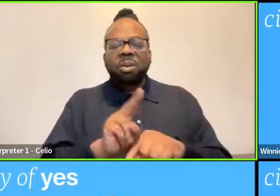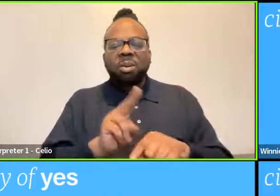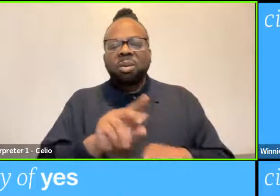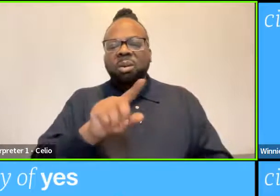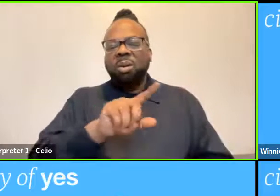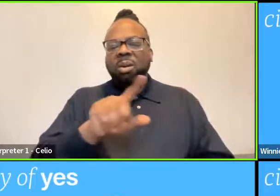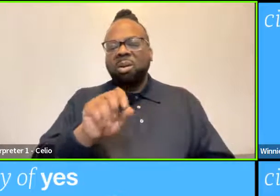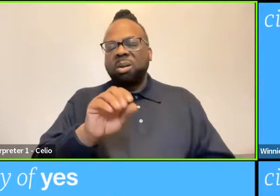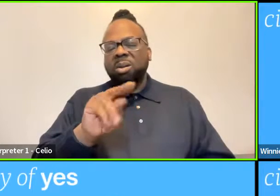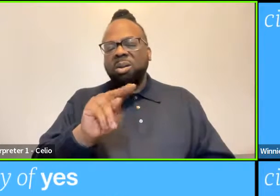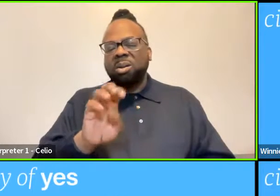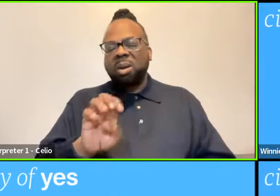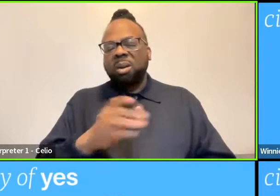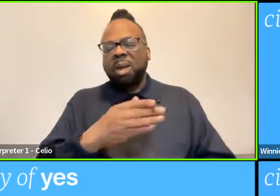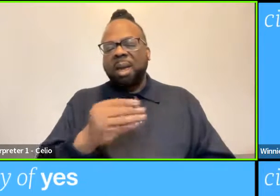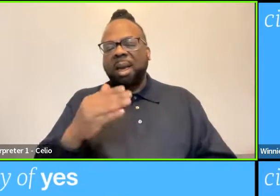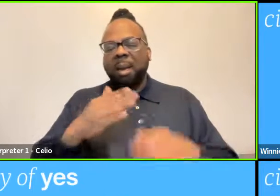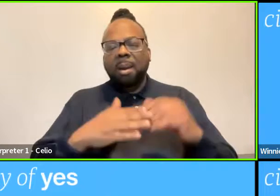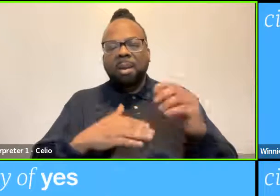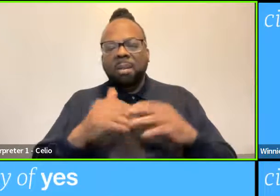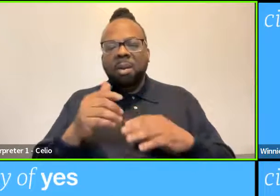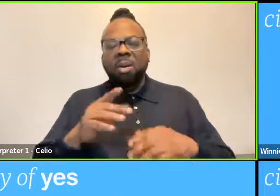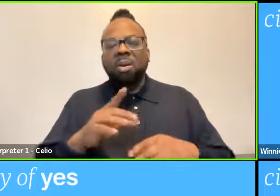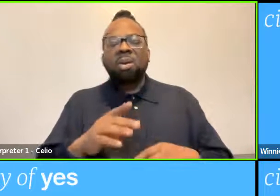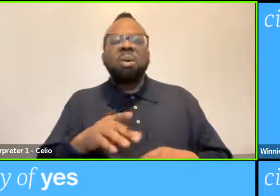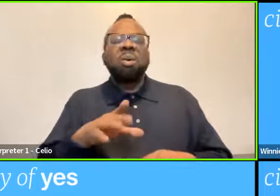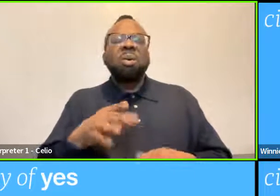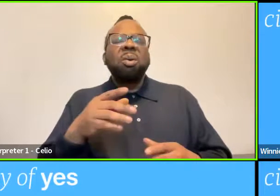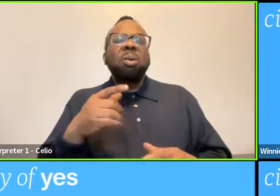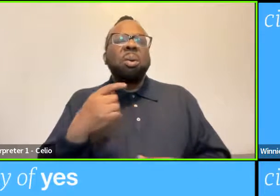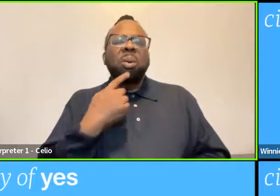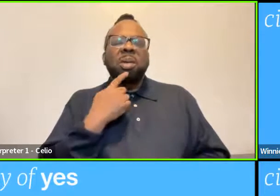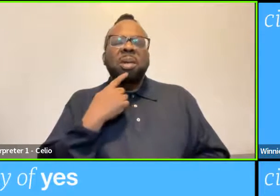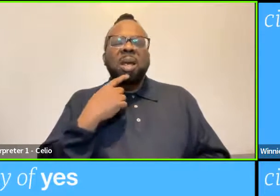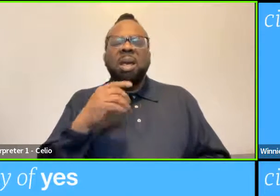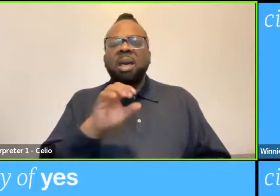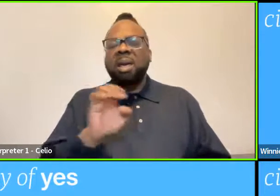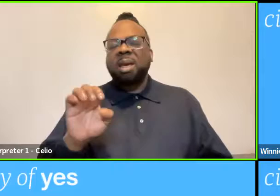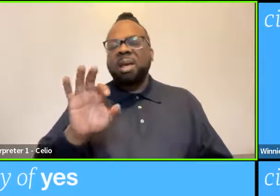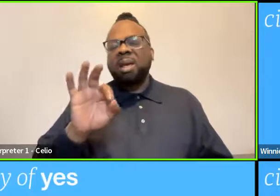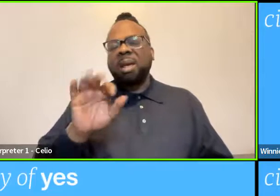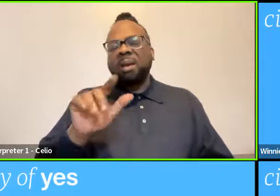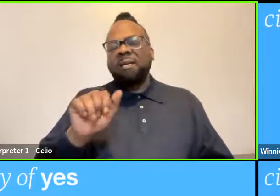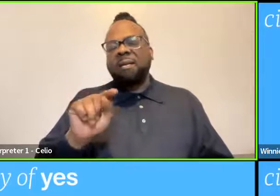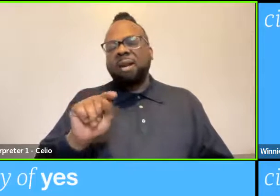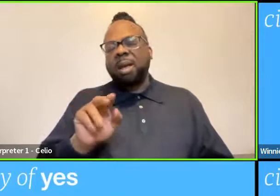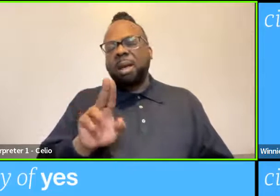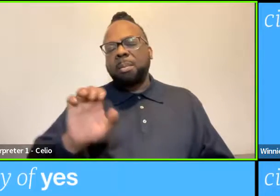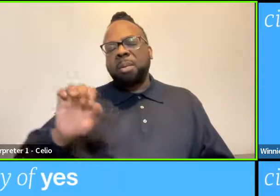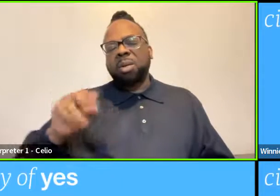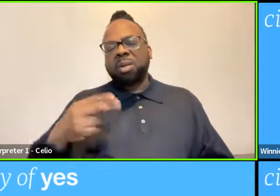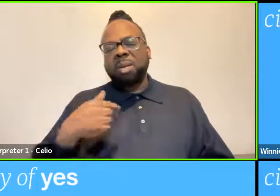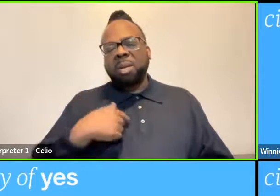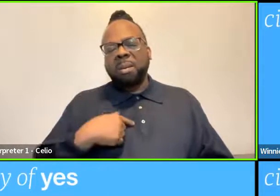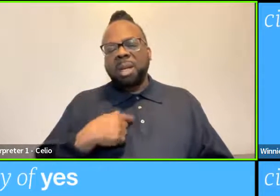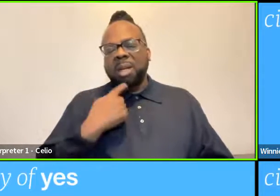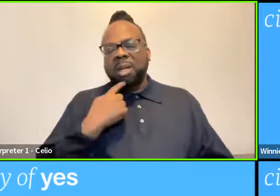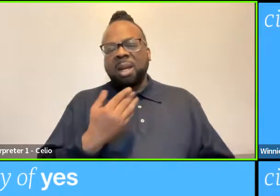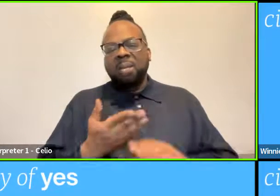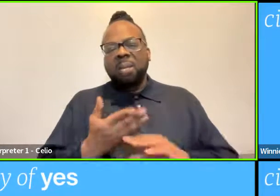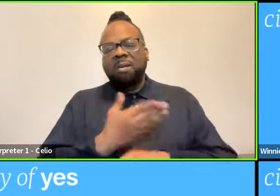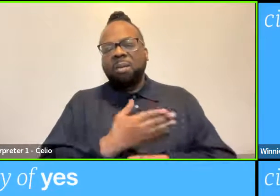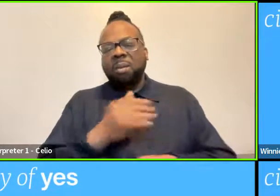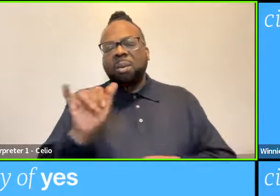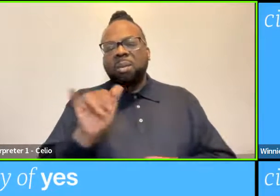build. You mentioned East Flatbush. I mentioned East Flatbush a little bit earlier in the presentation as well. I think that's a